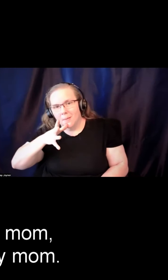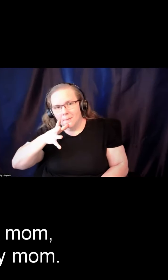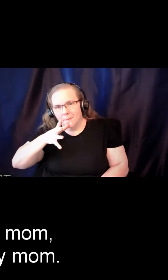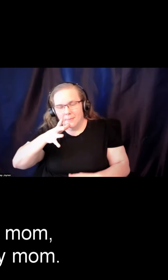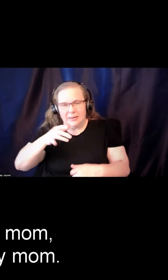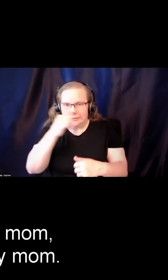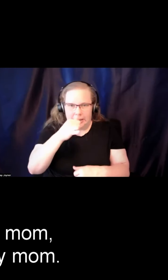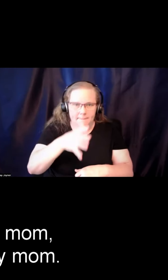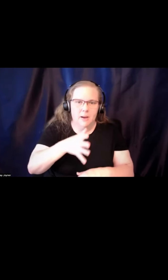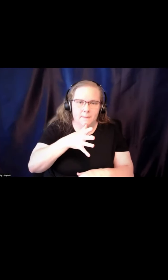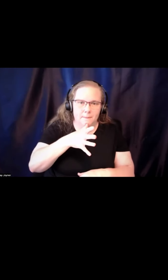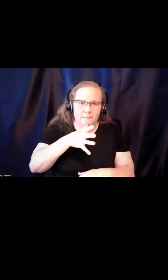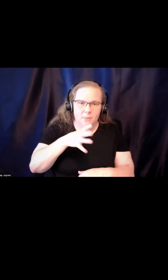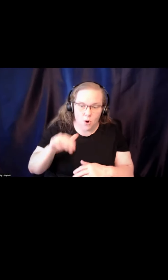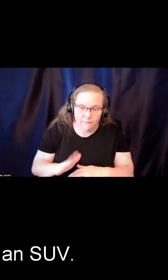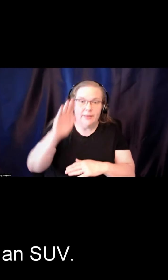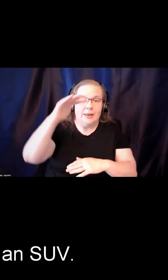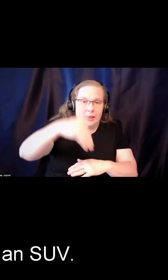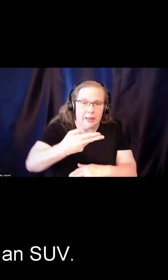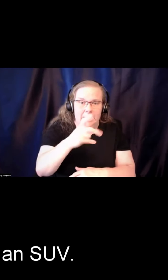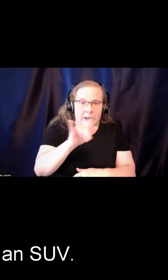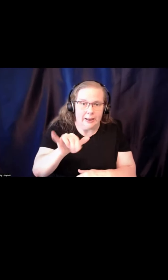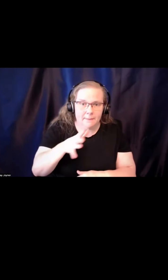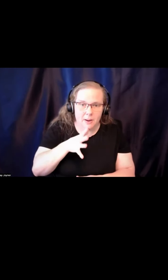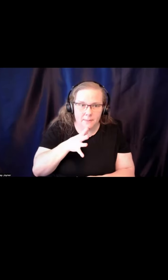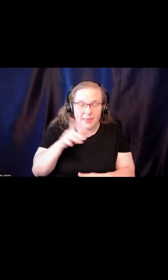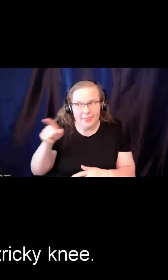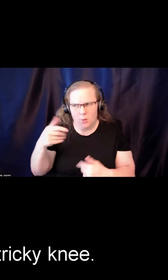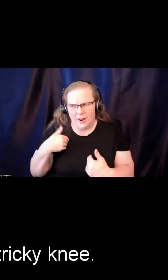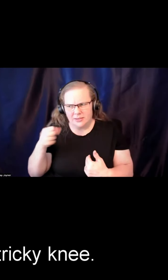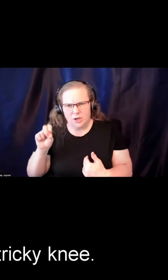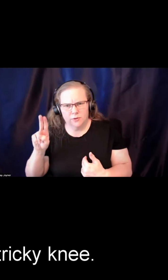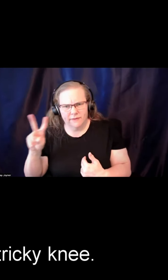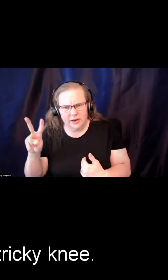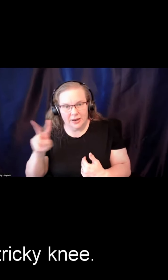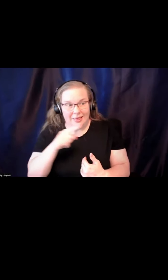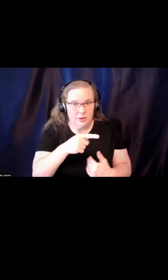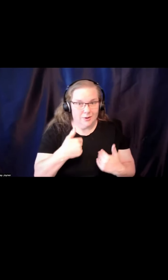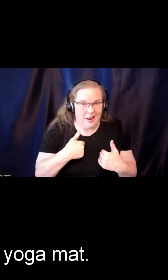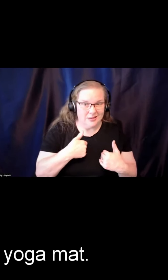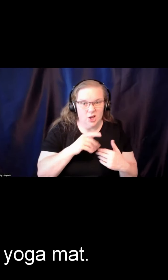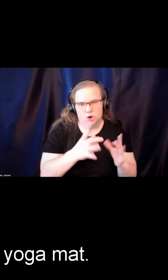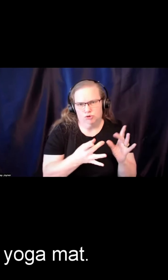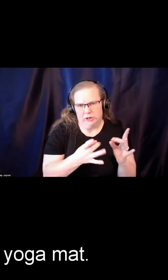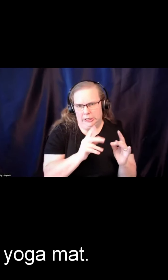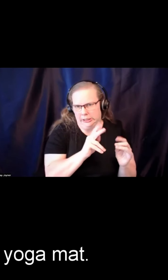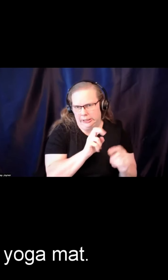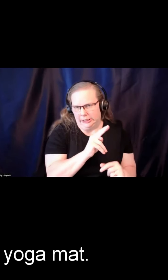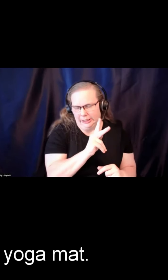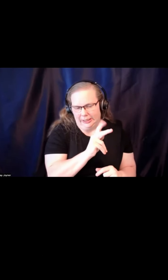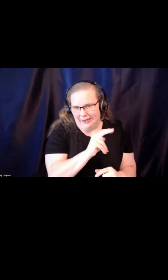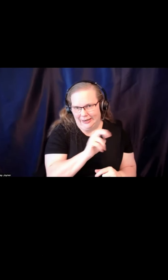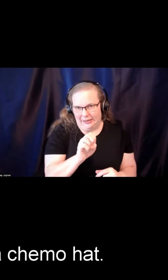mom, over the hilly mom. That one has an SUV. This one has a tricky knee. That one has a